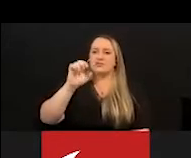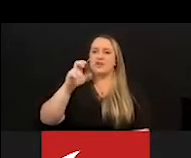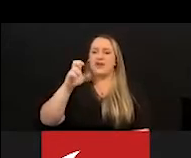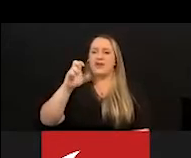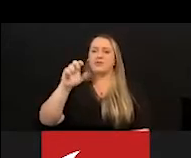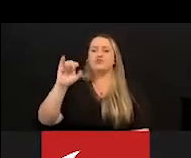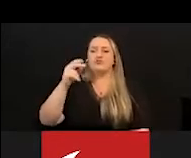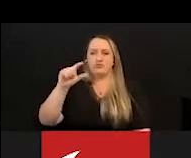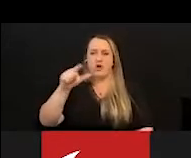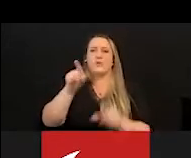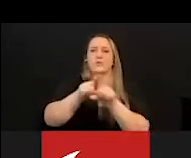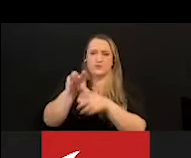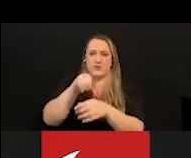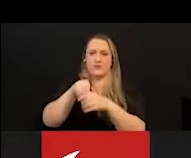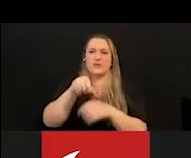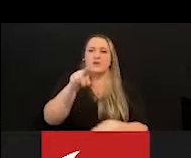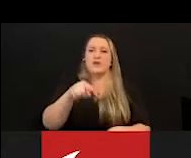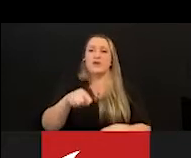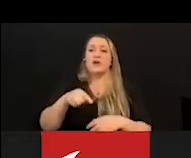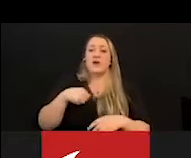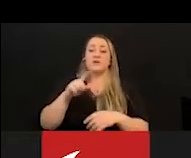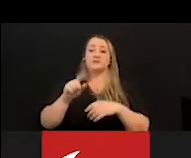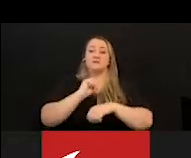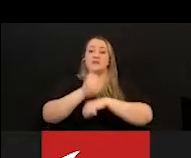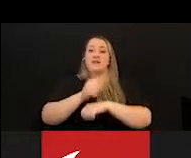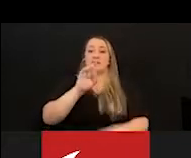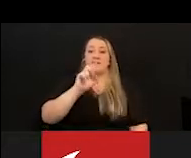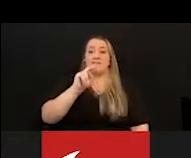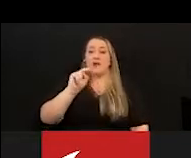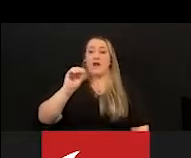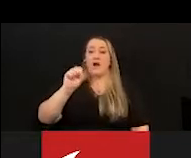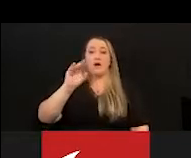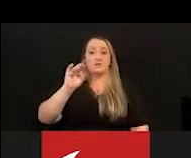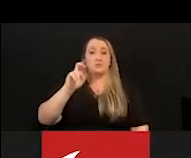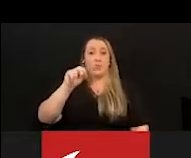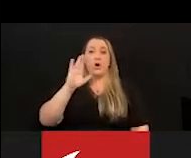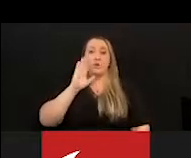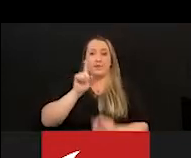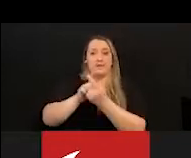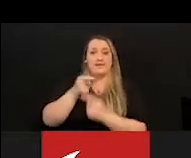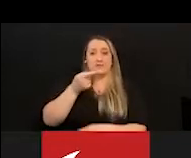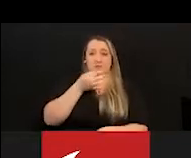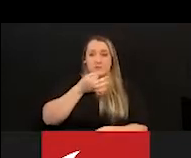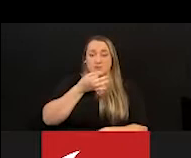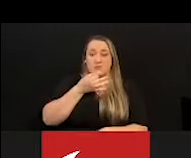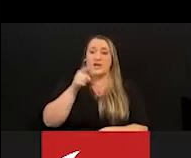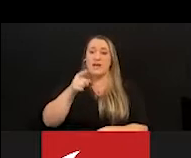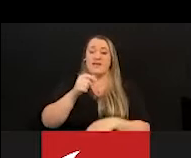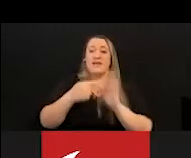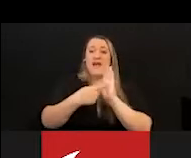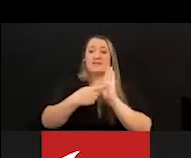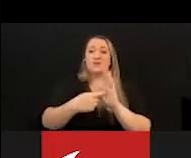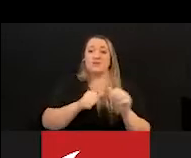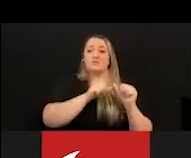exhibition was guest curated by Fran Osborne, who you're going to hear from in a moment. The exhibition was on view from September 11th